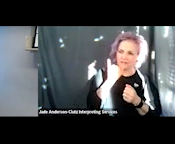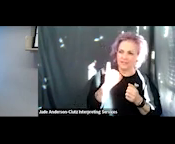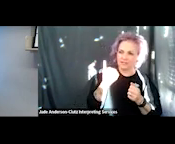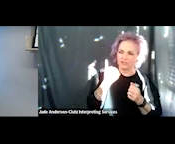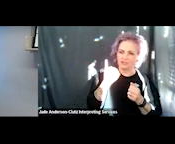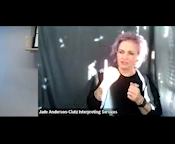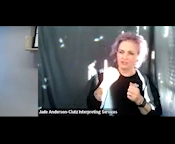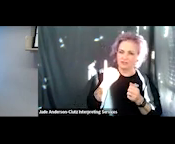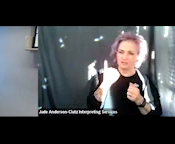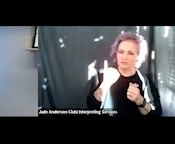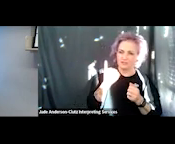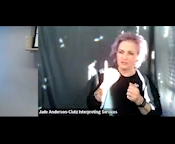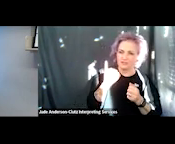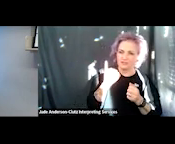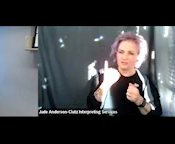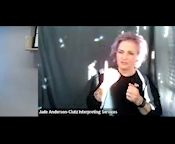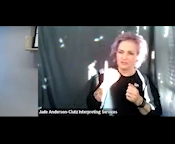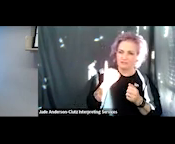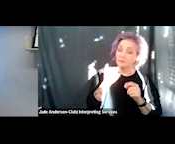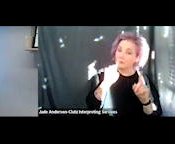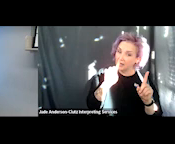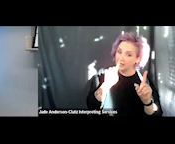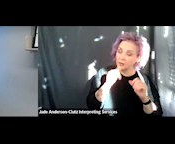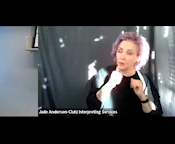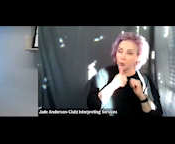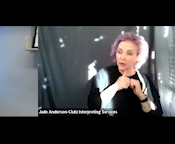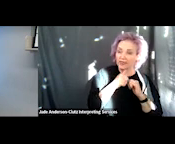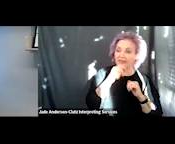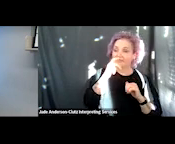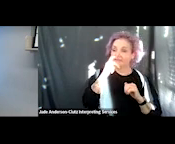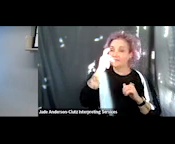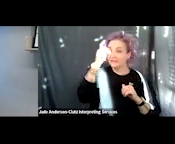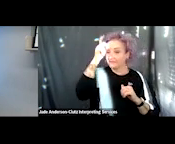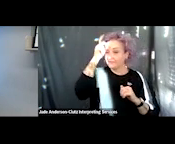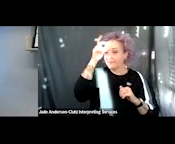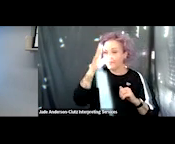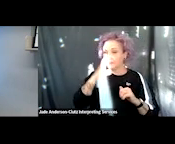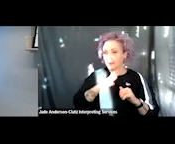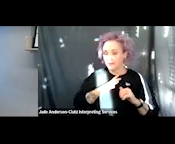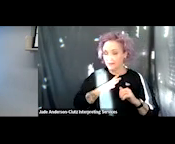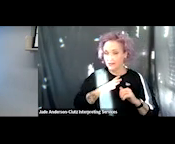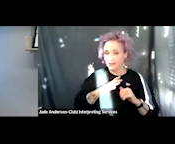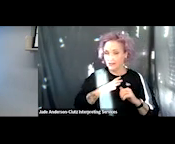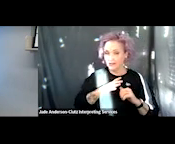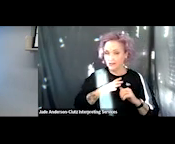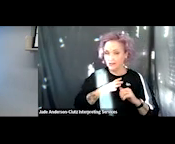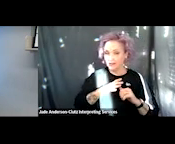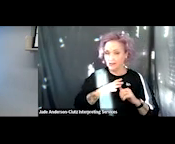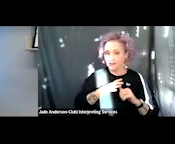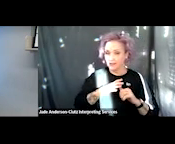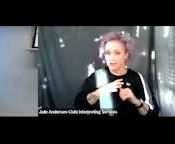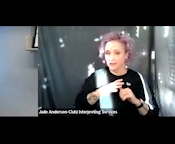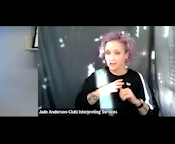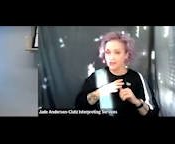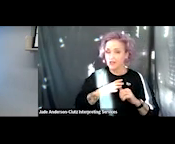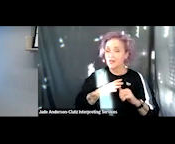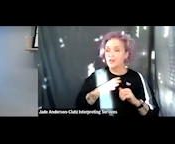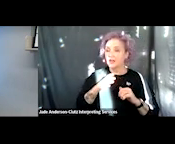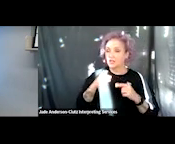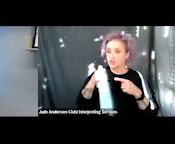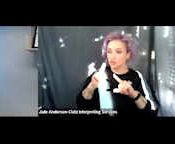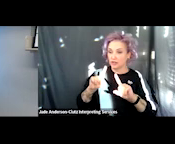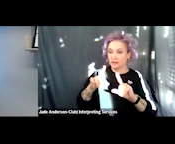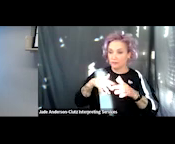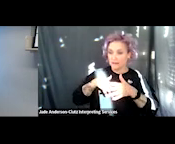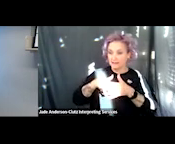case. We now see that in animals are sensitizing because of the poly-IC exposure during